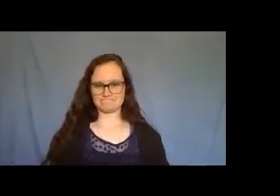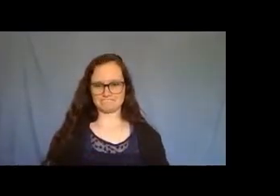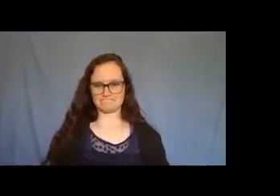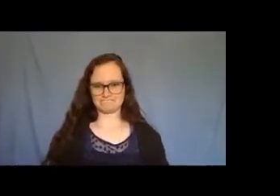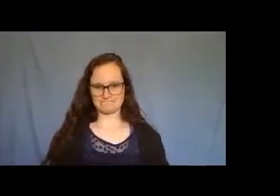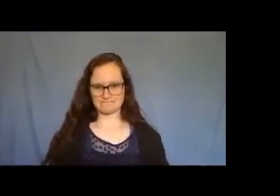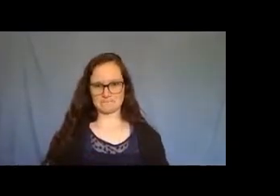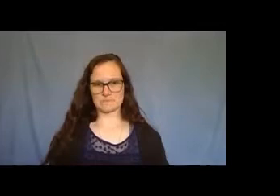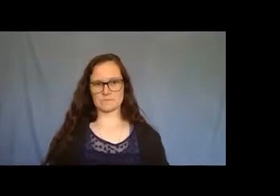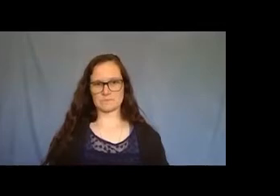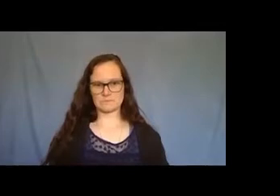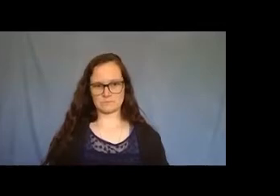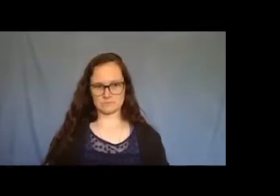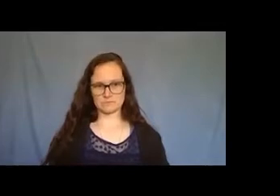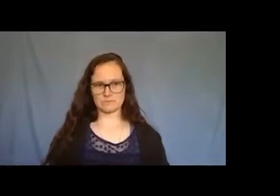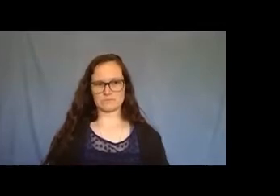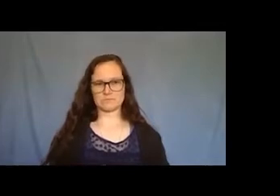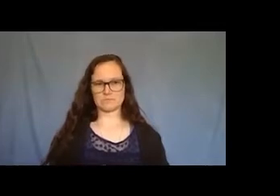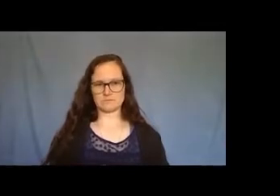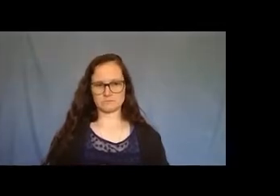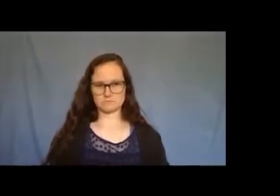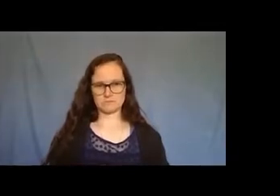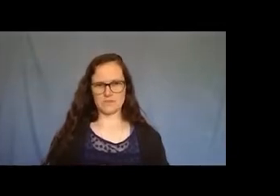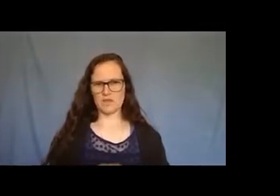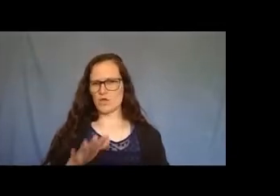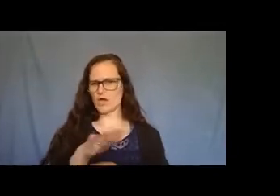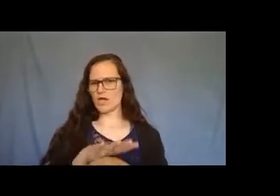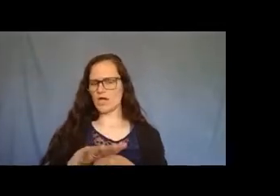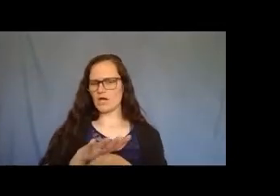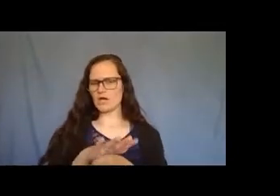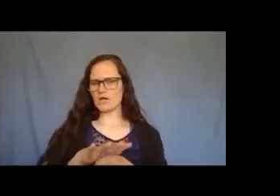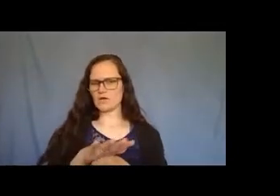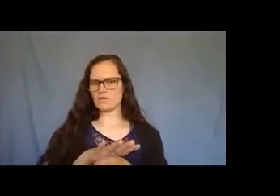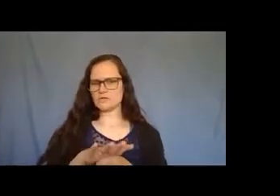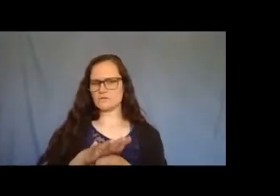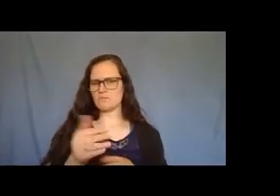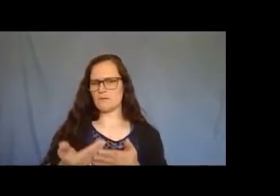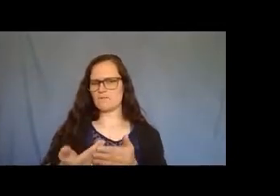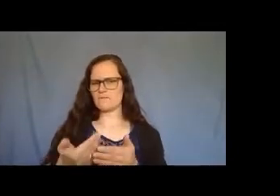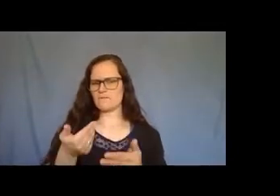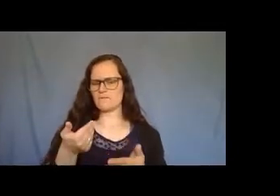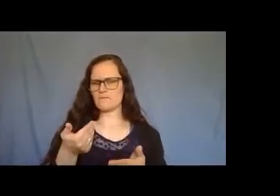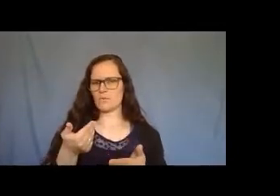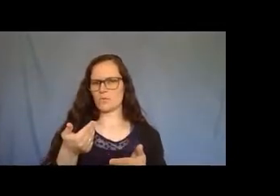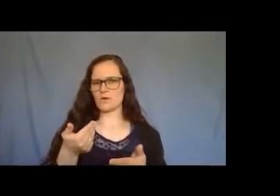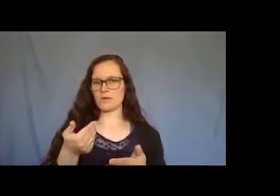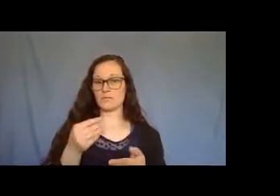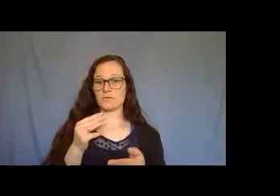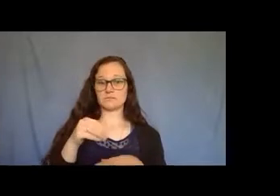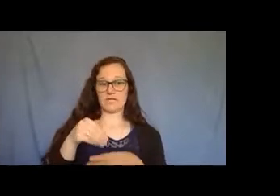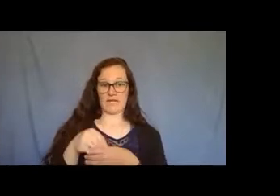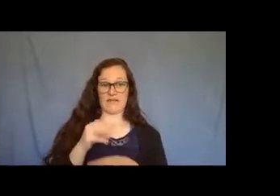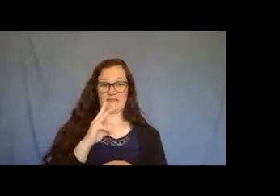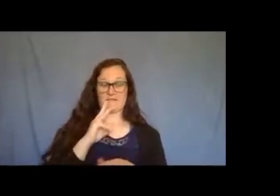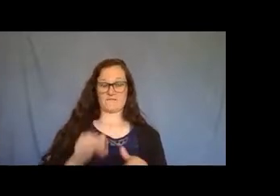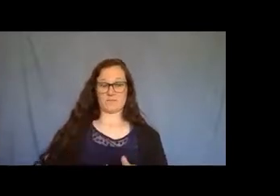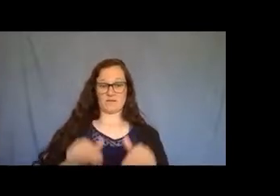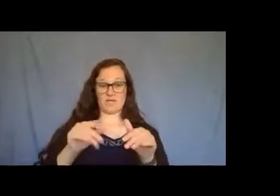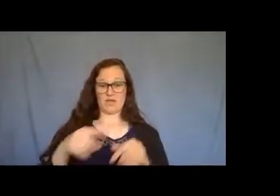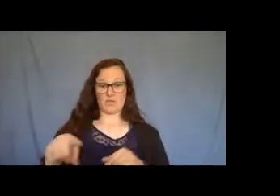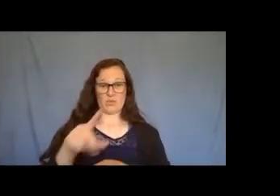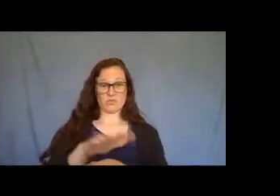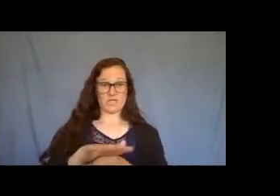There are areas that were former tailing piles that are in the floodplain, and those areas had the